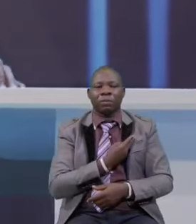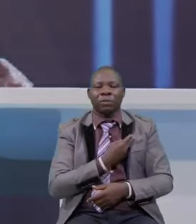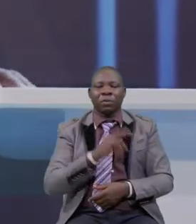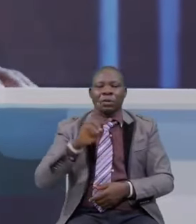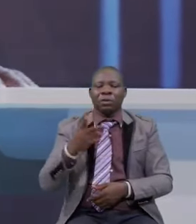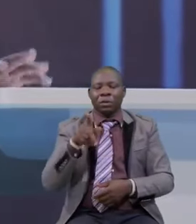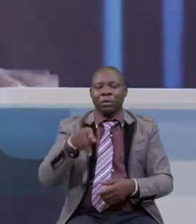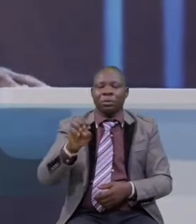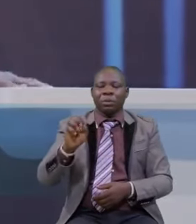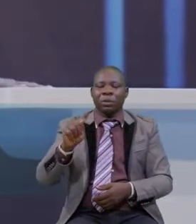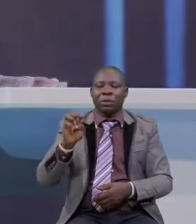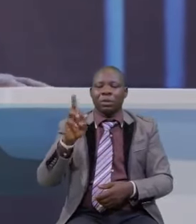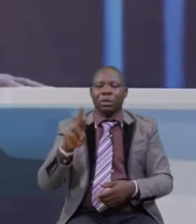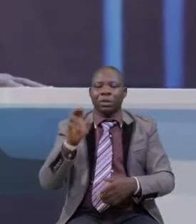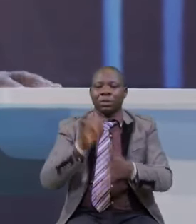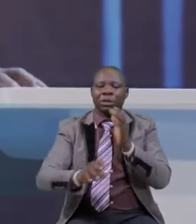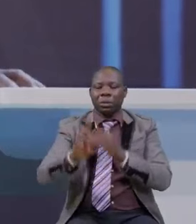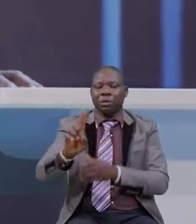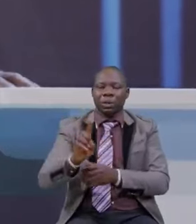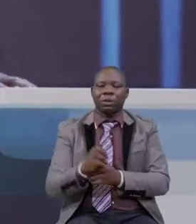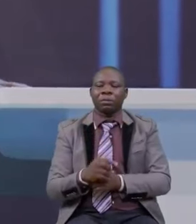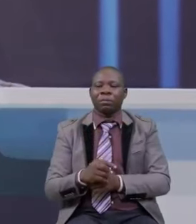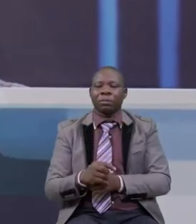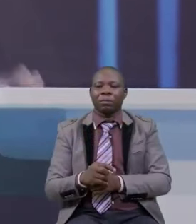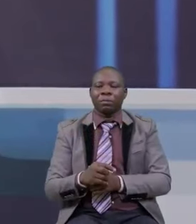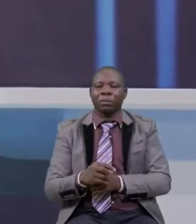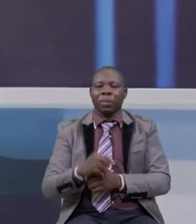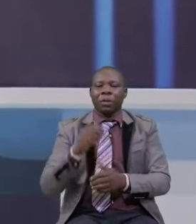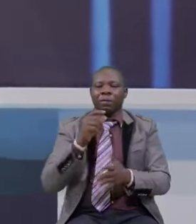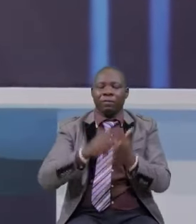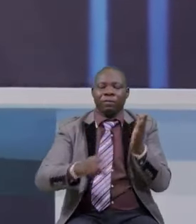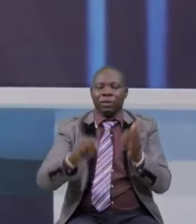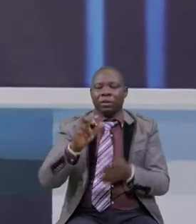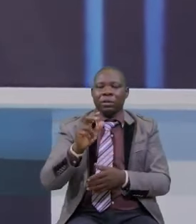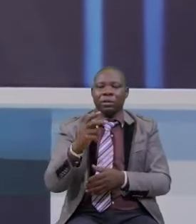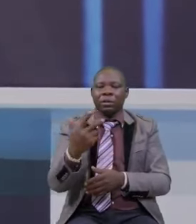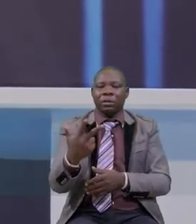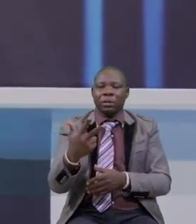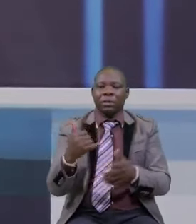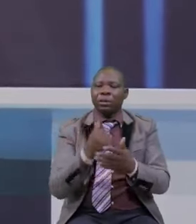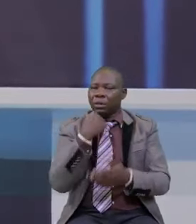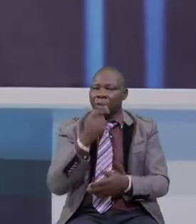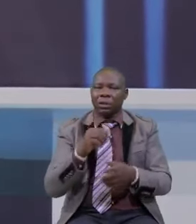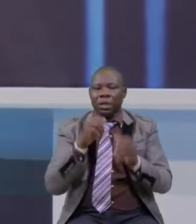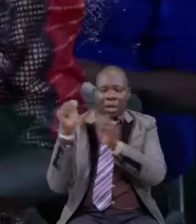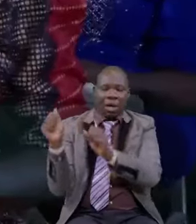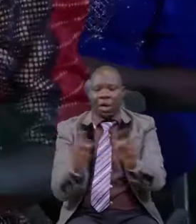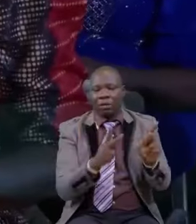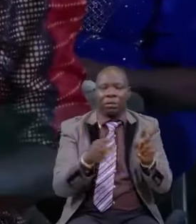Peter chapter 1, 2 Peter chapter 1, from verse 3, it says, according as his